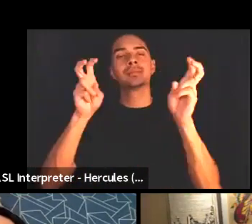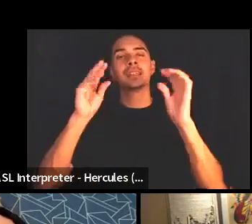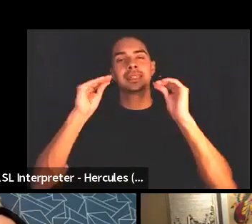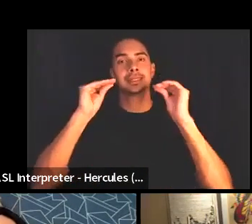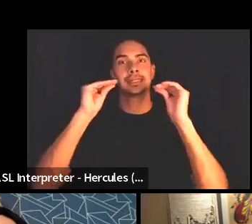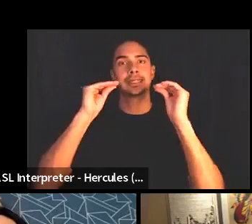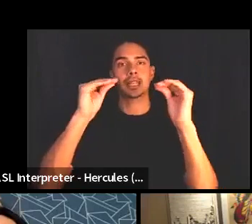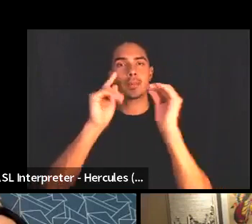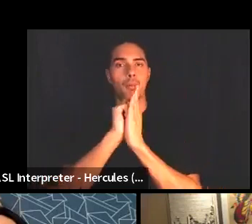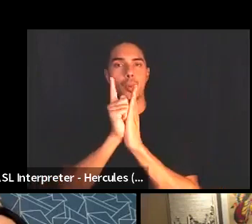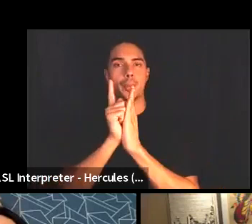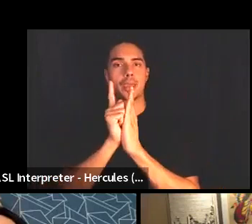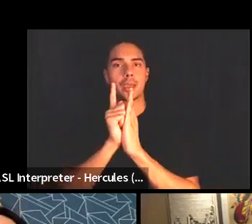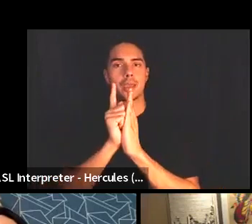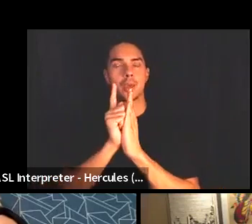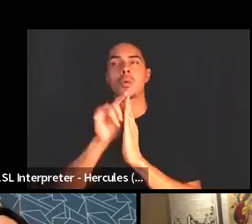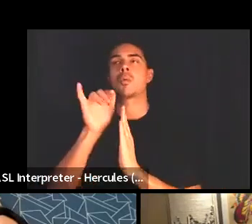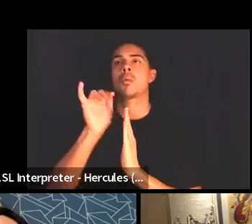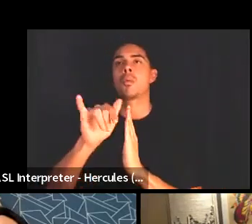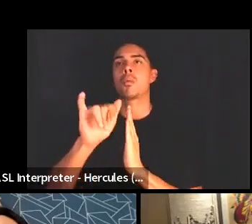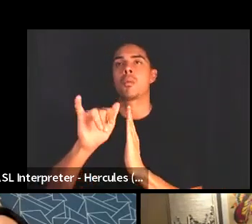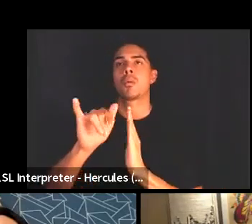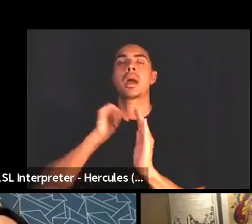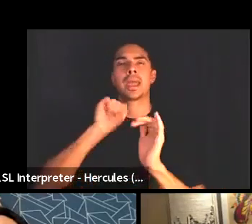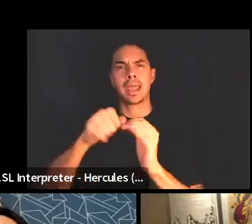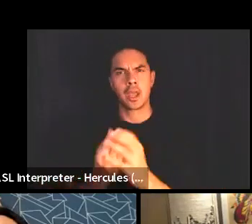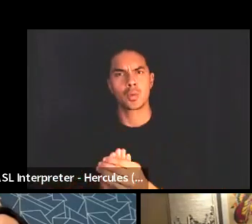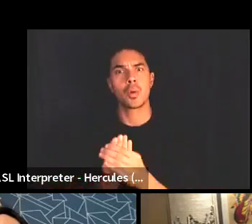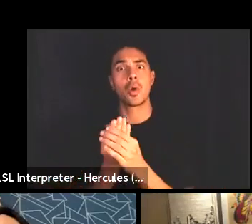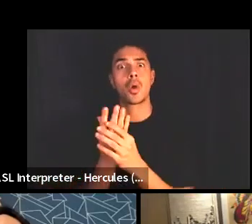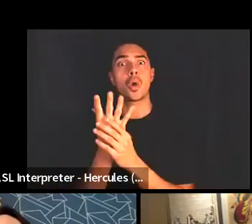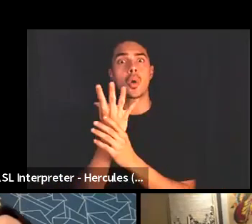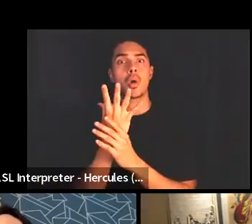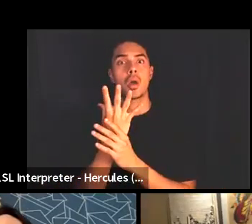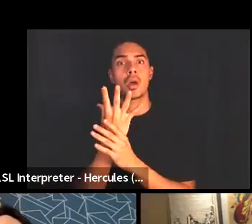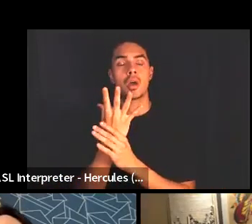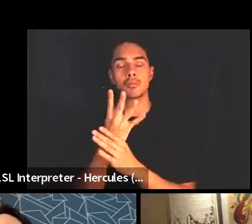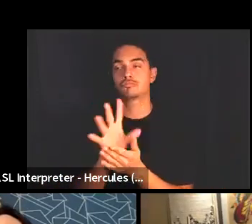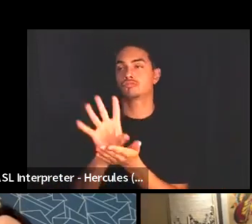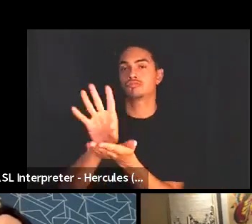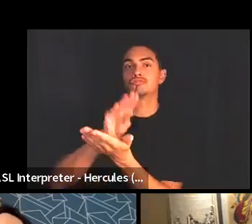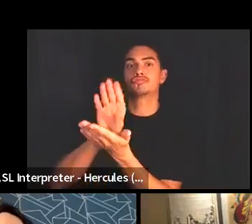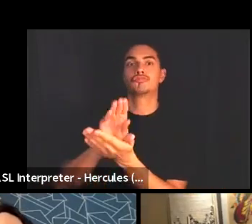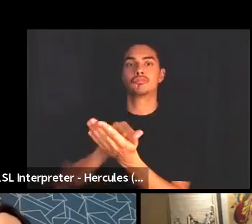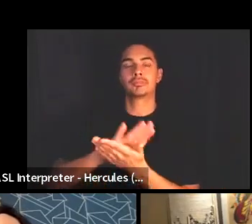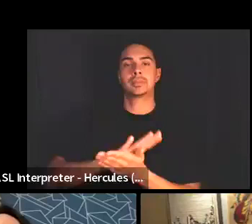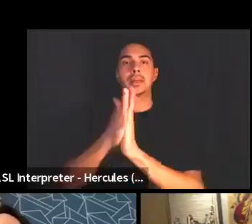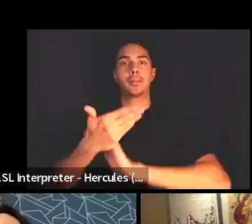tearing somebody down, because we all grow and are better for it, right?